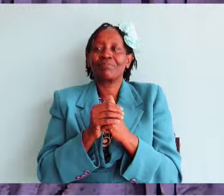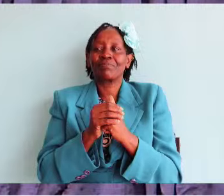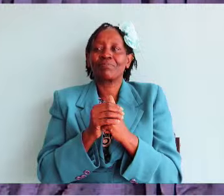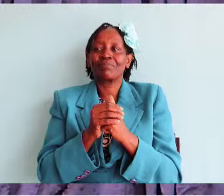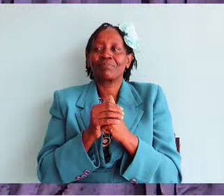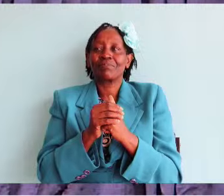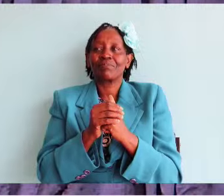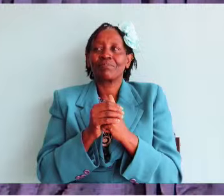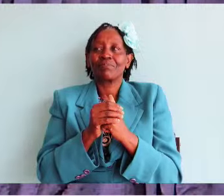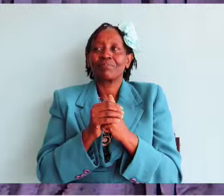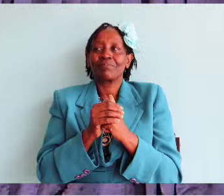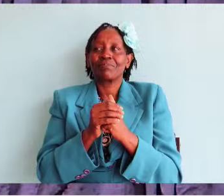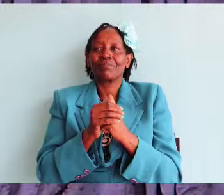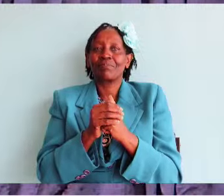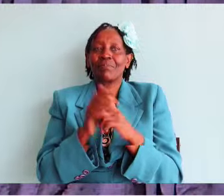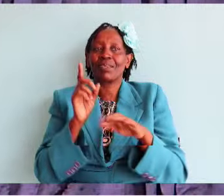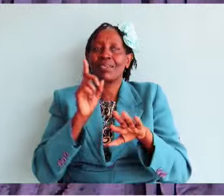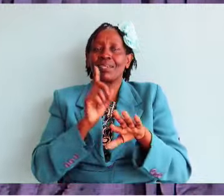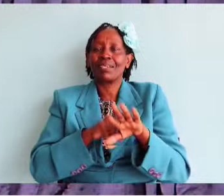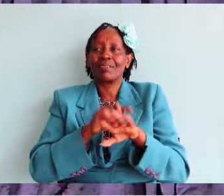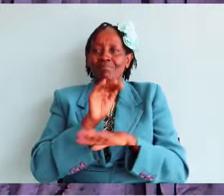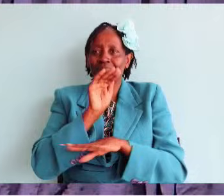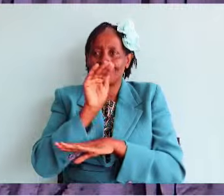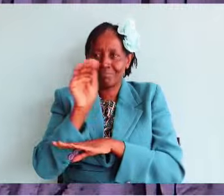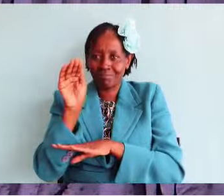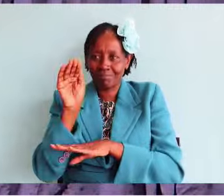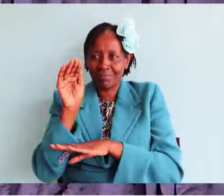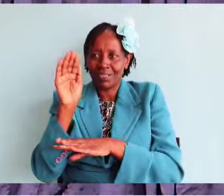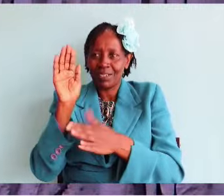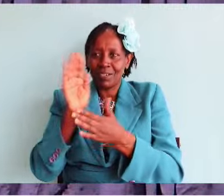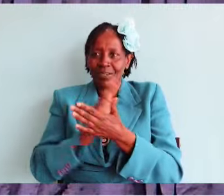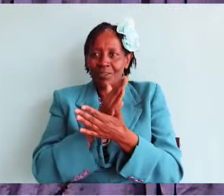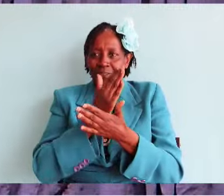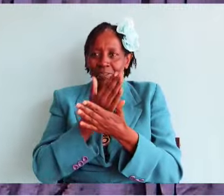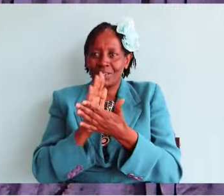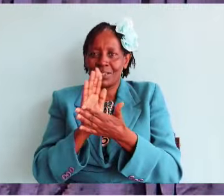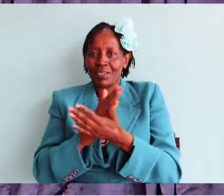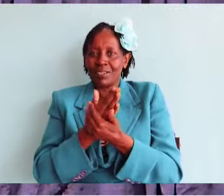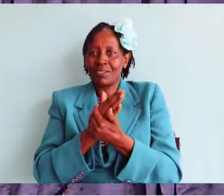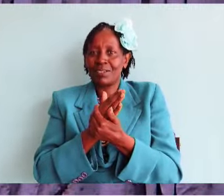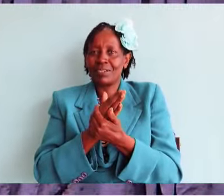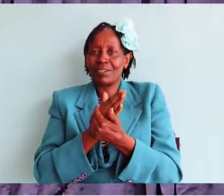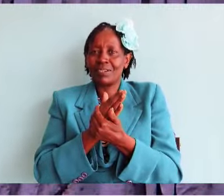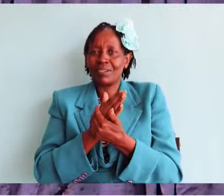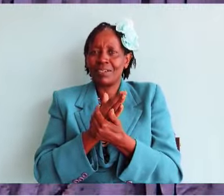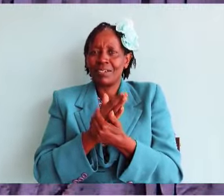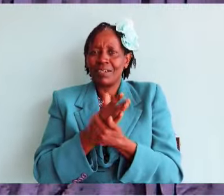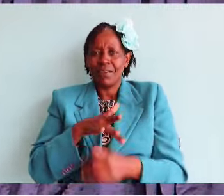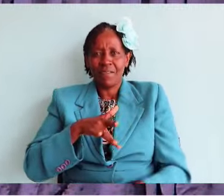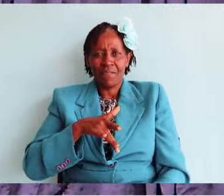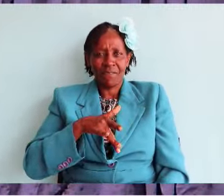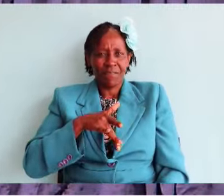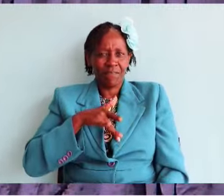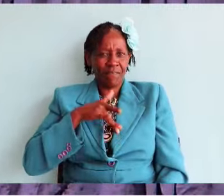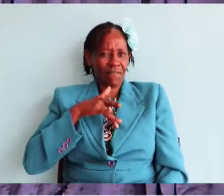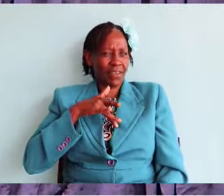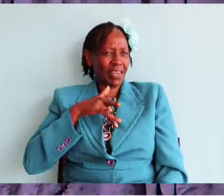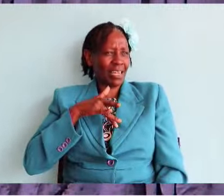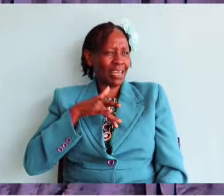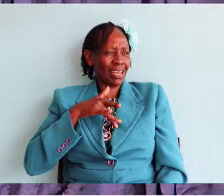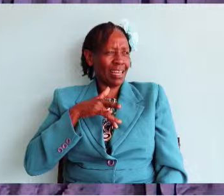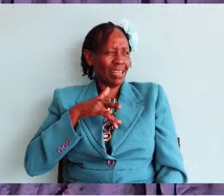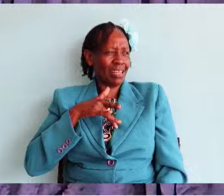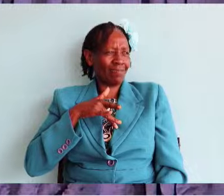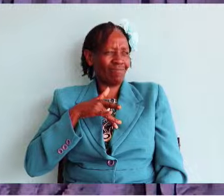When we were asked to share, I did not share because I was feeling inadequate to